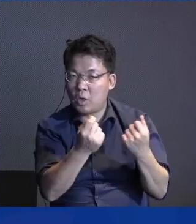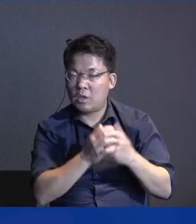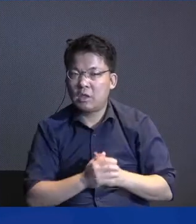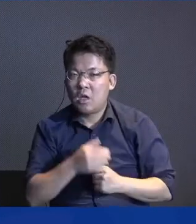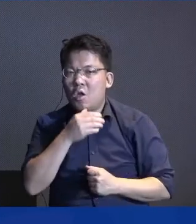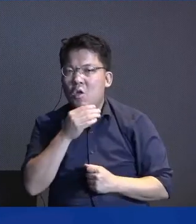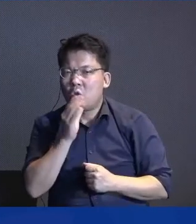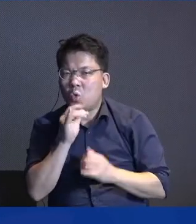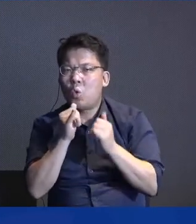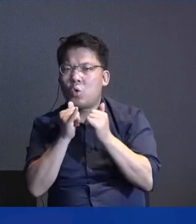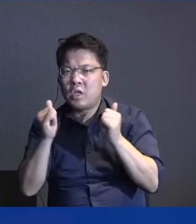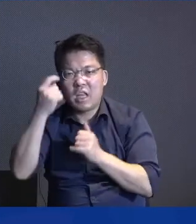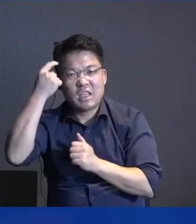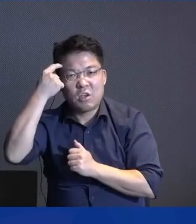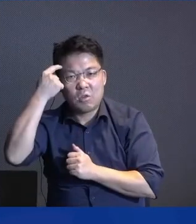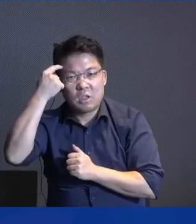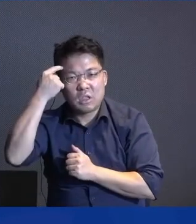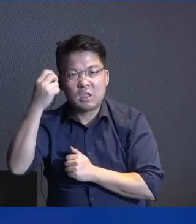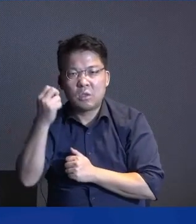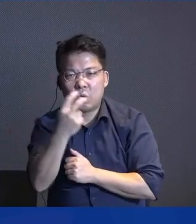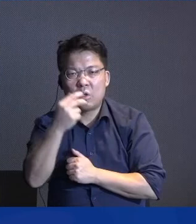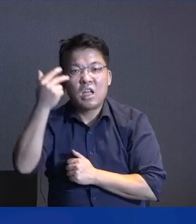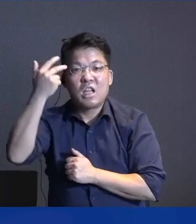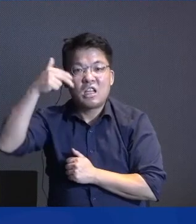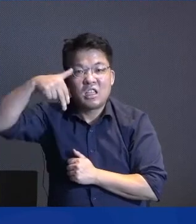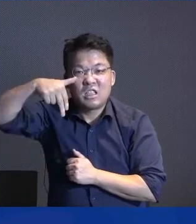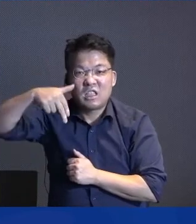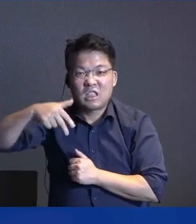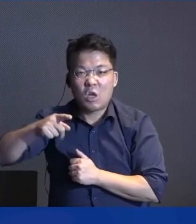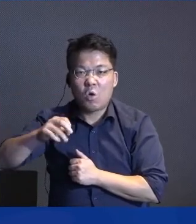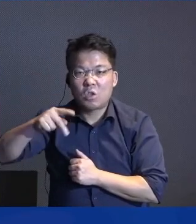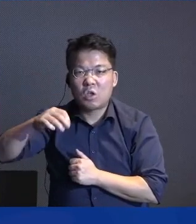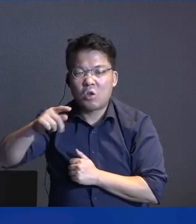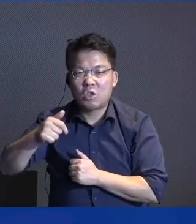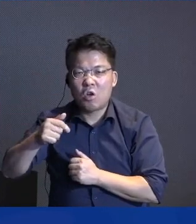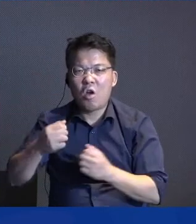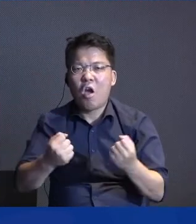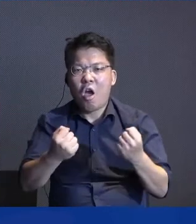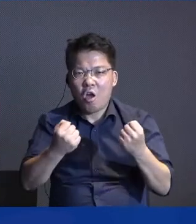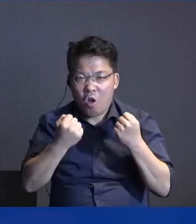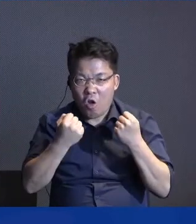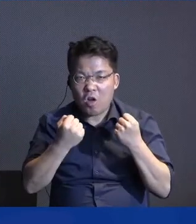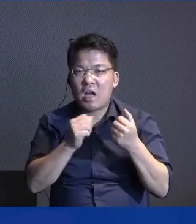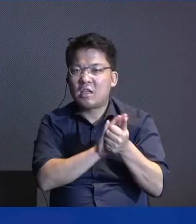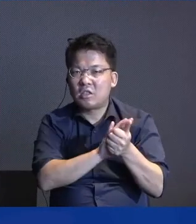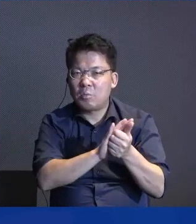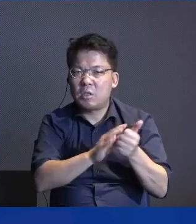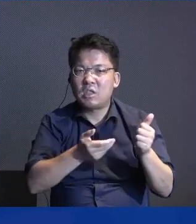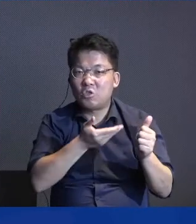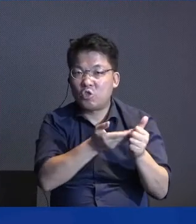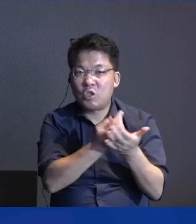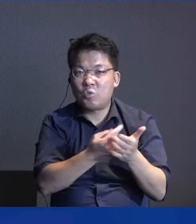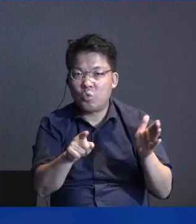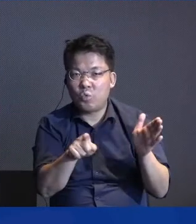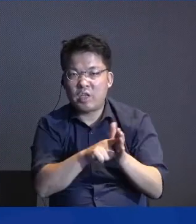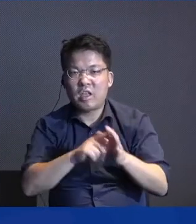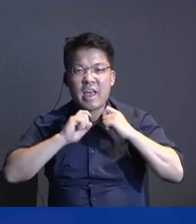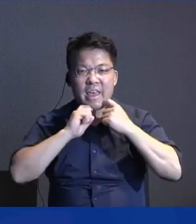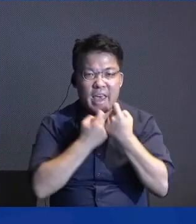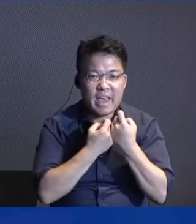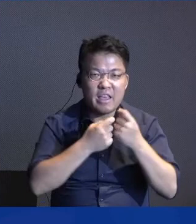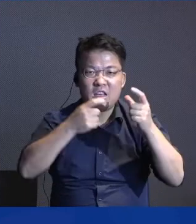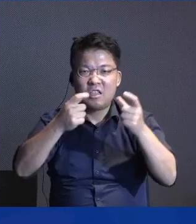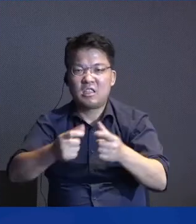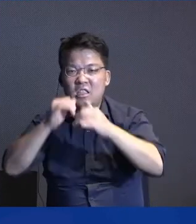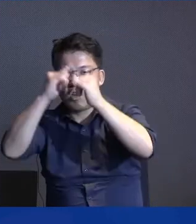individual level, community level, and governmental level approach. I totally agree with you. in that we really have